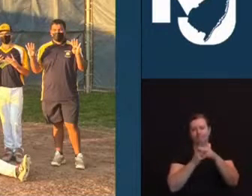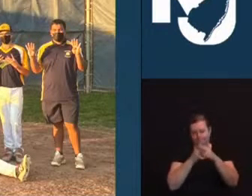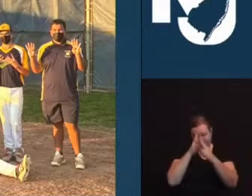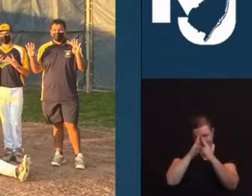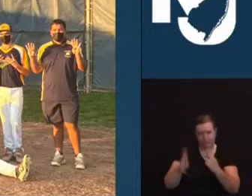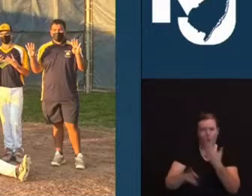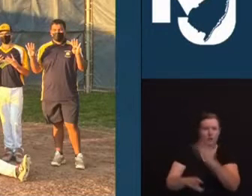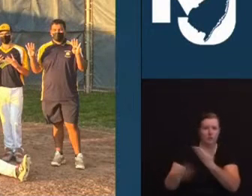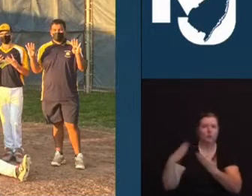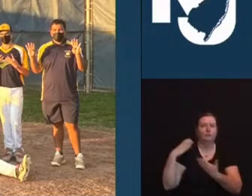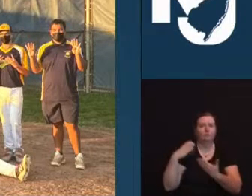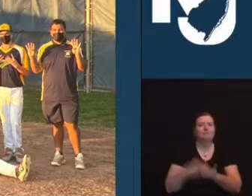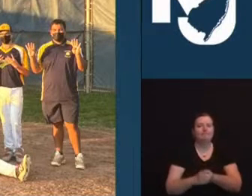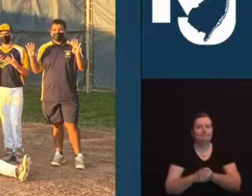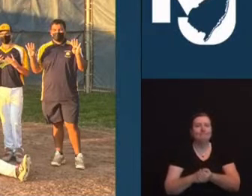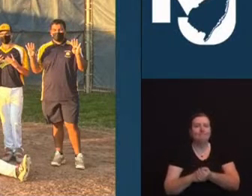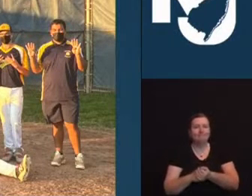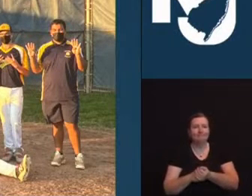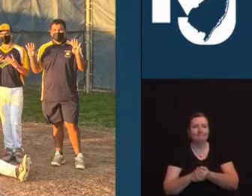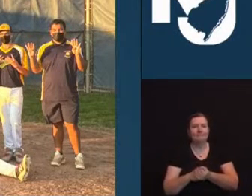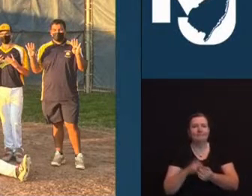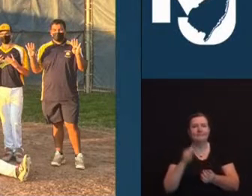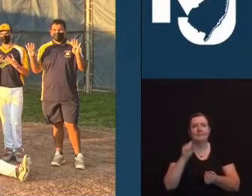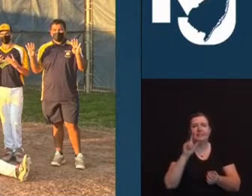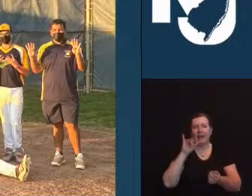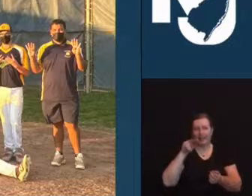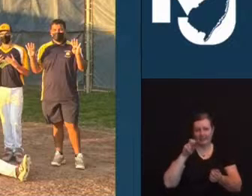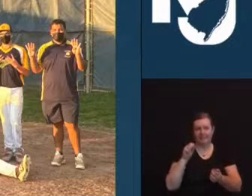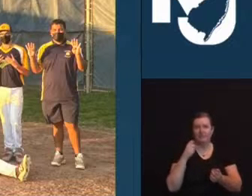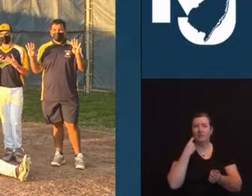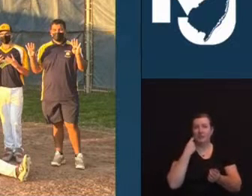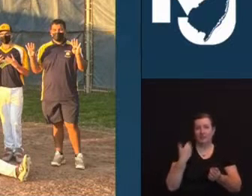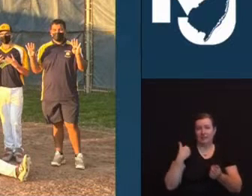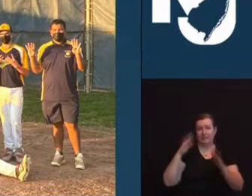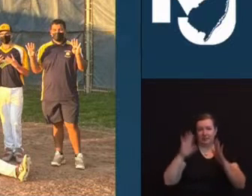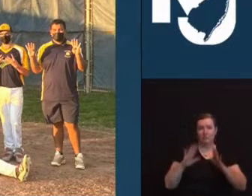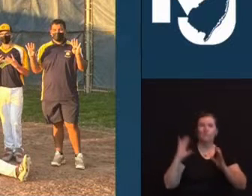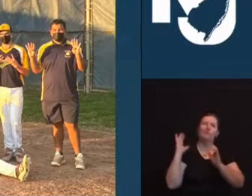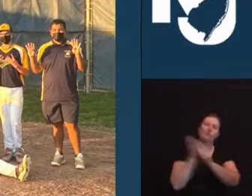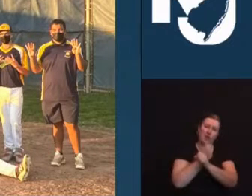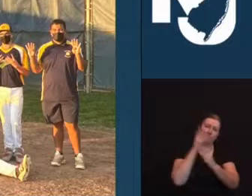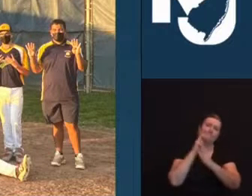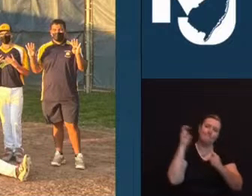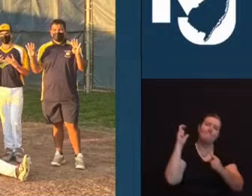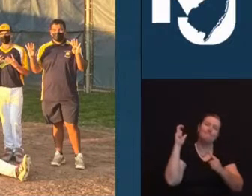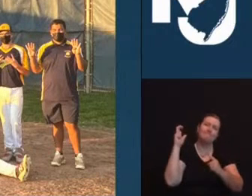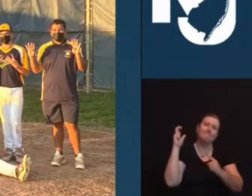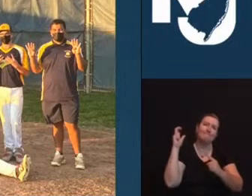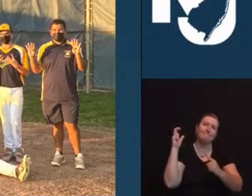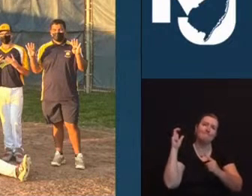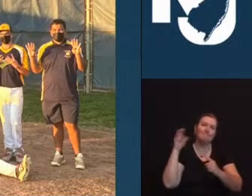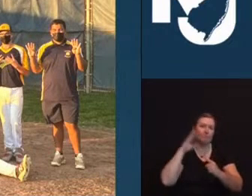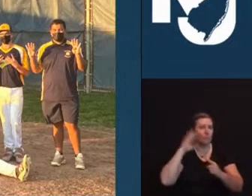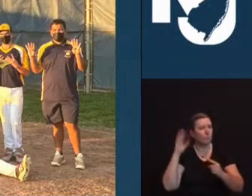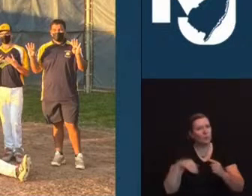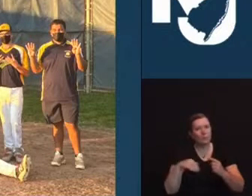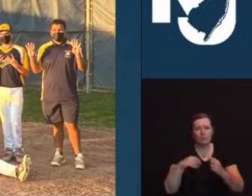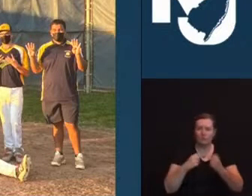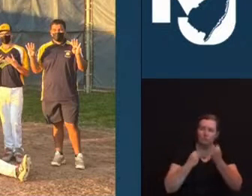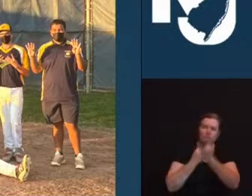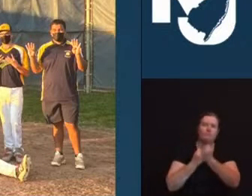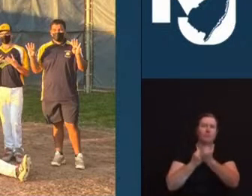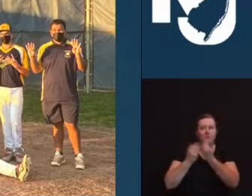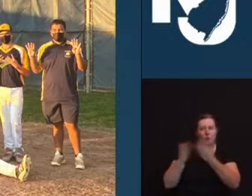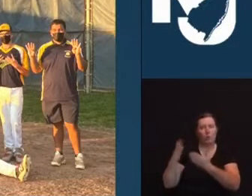go 7-2, they won the championship. And you know Coach Ponch was smiling down on them. Ponch leaves behind his wife,